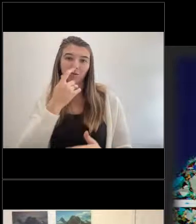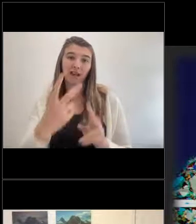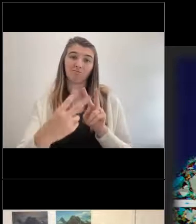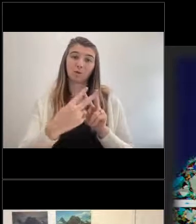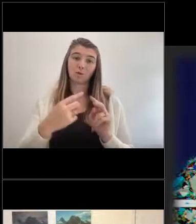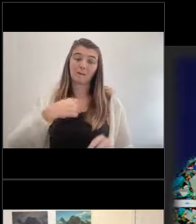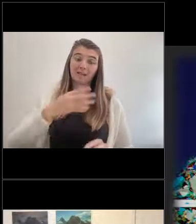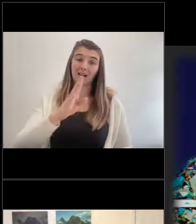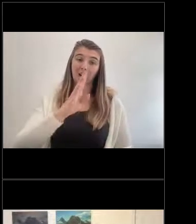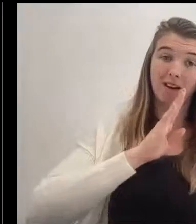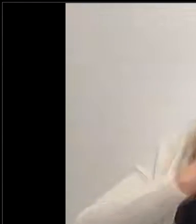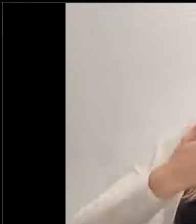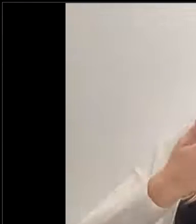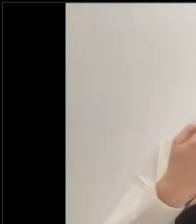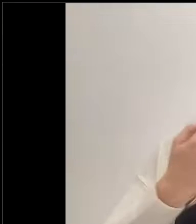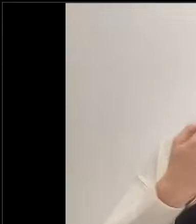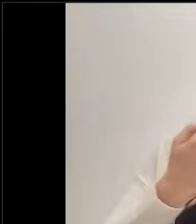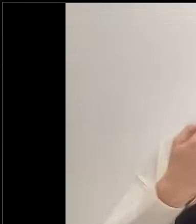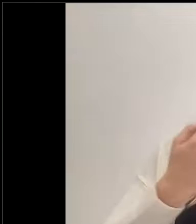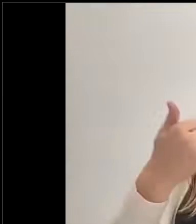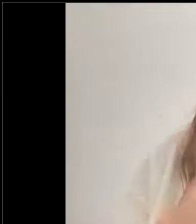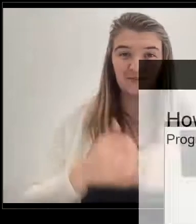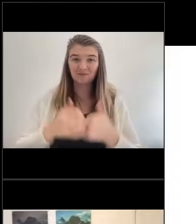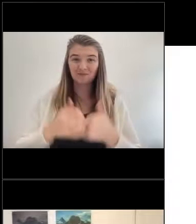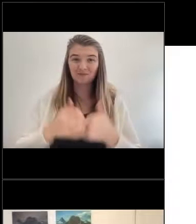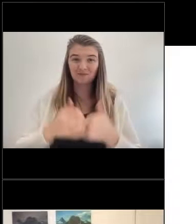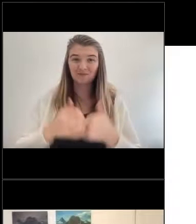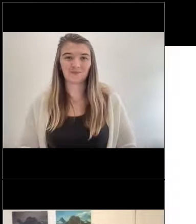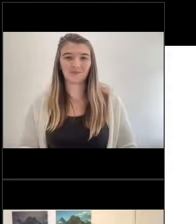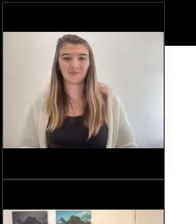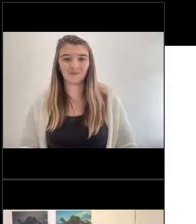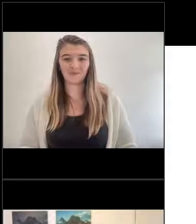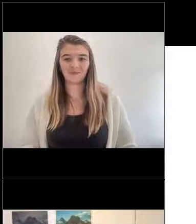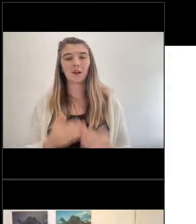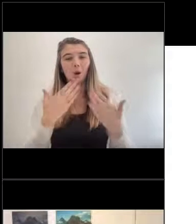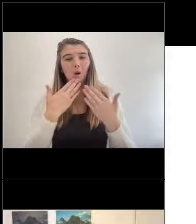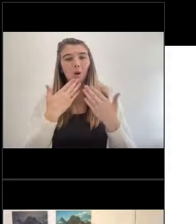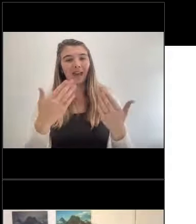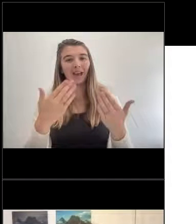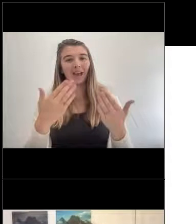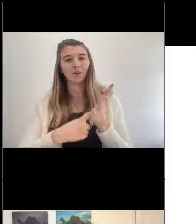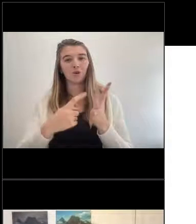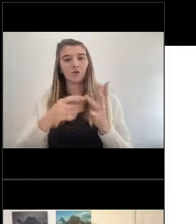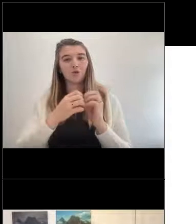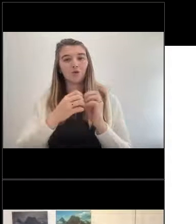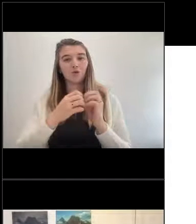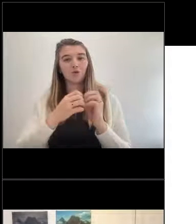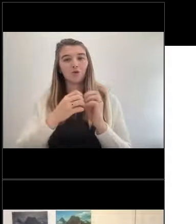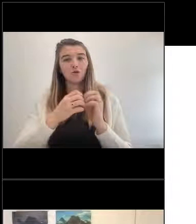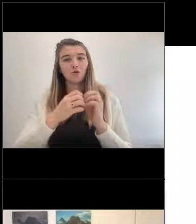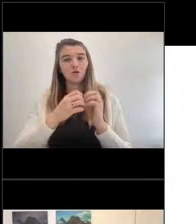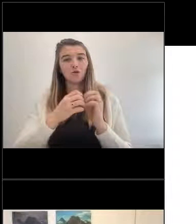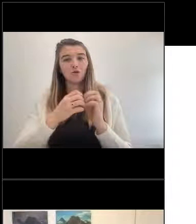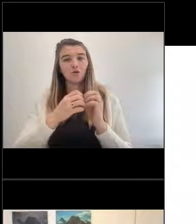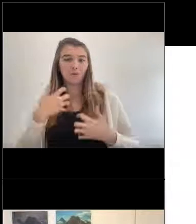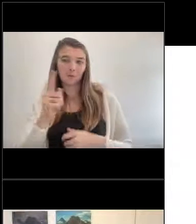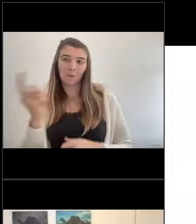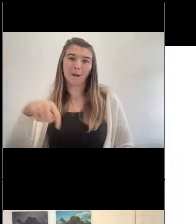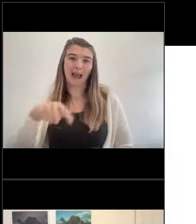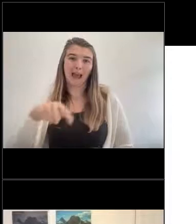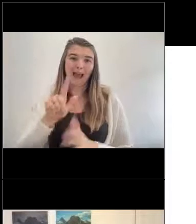any questions. Thanks. Thank you so much, Robin, and we look forward to seeing you again in a little bit for some questions. Thank